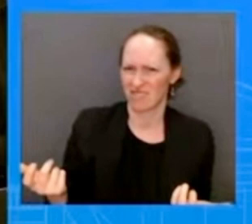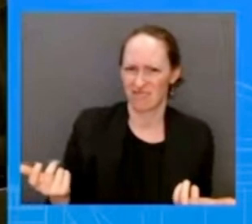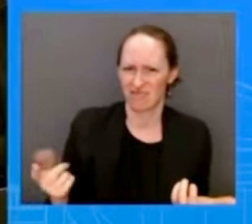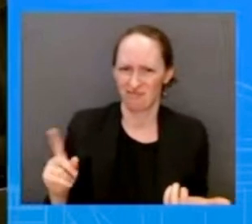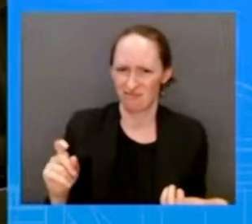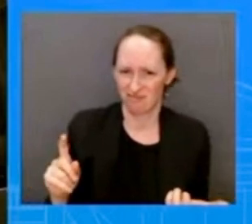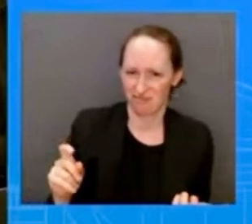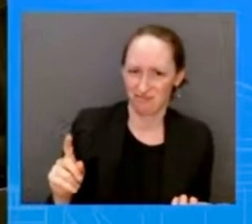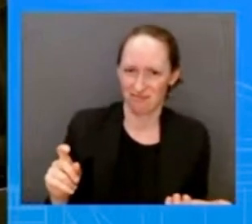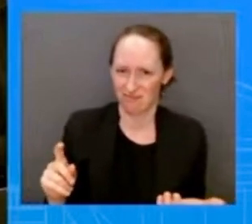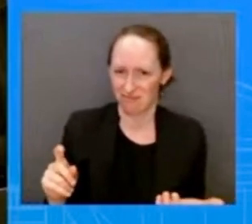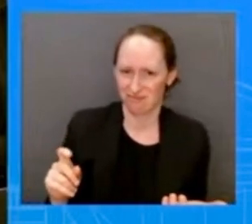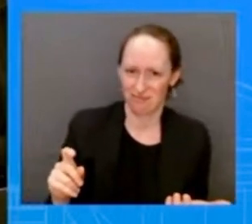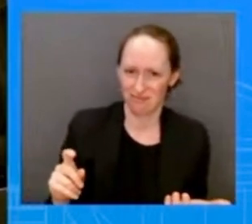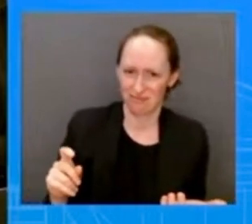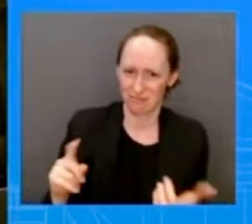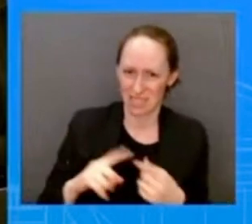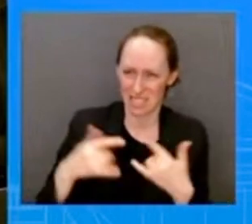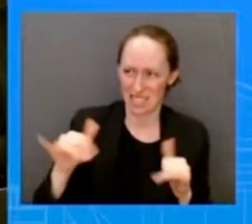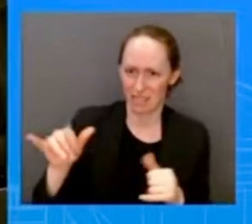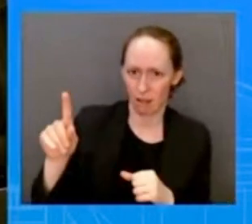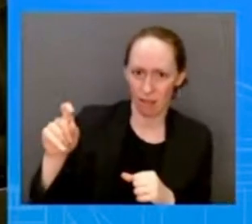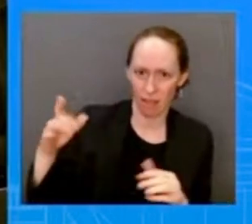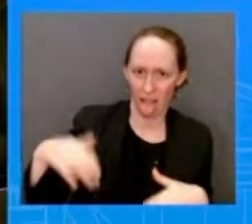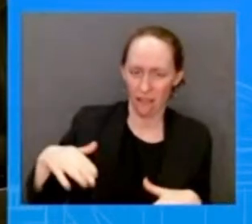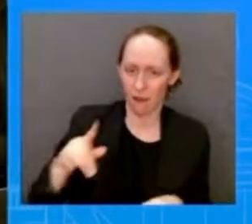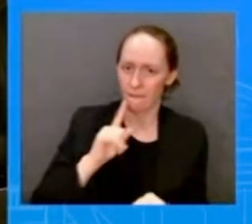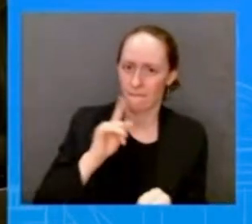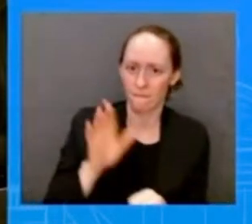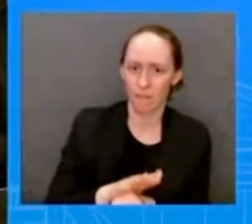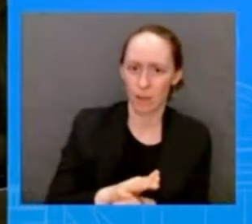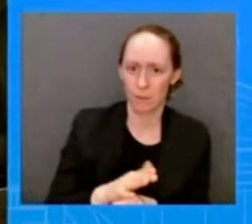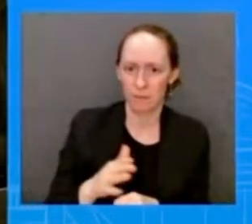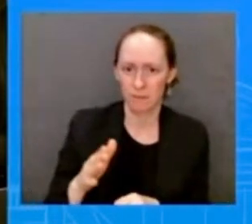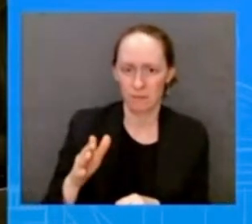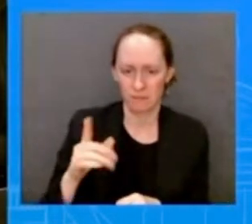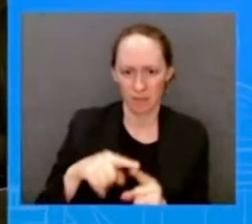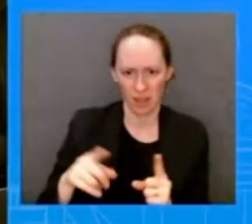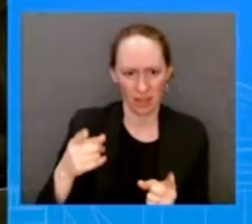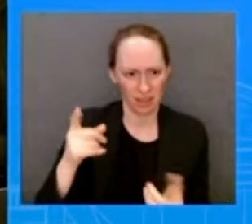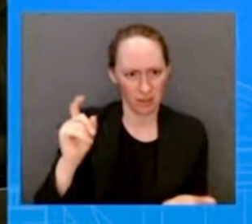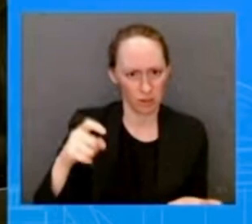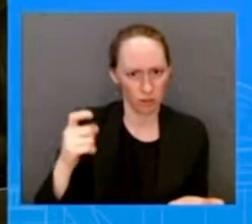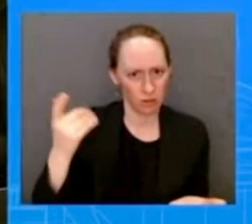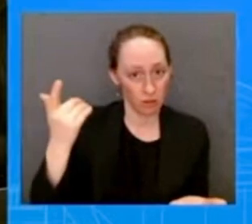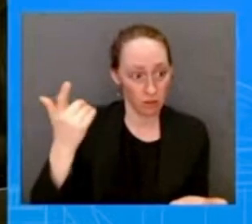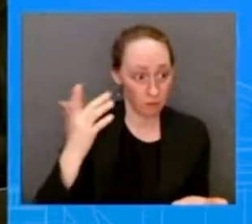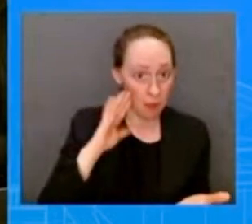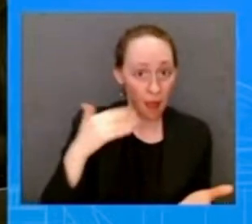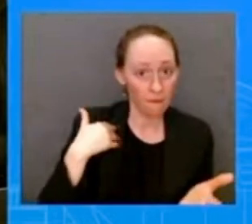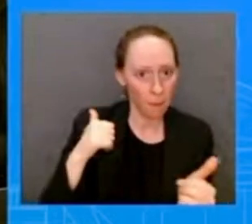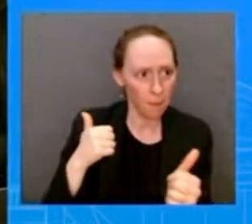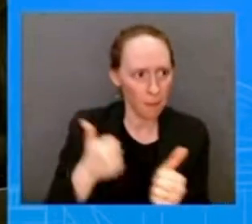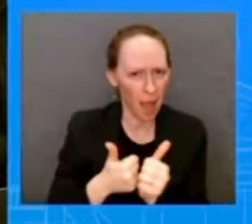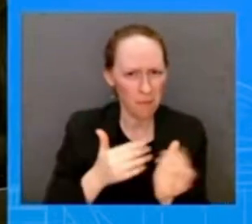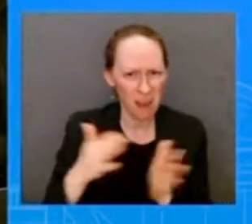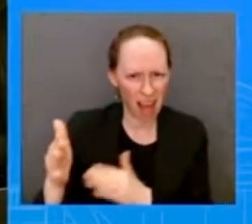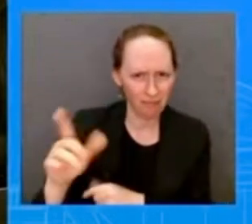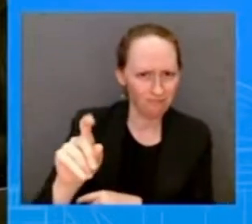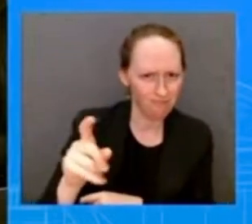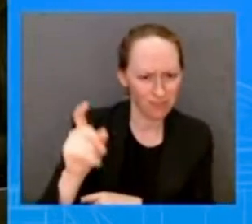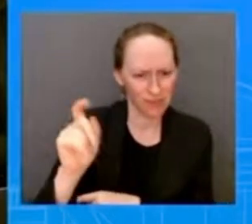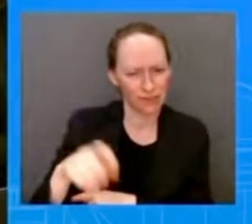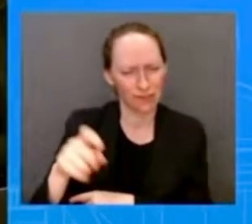actual backup plan in the works? Or if it's simply that, you know, you feel that the way that you've gone about this now is your best shot at